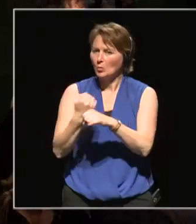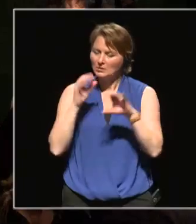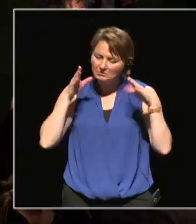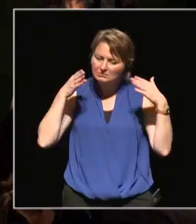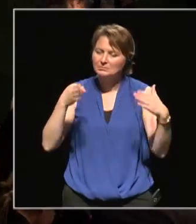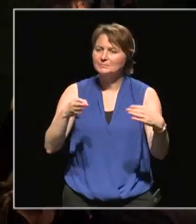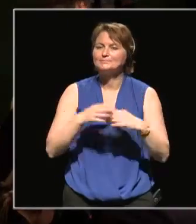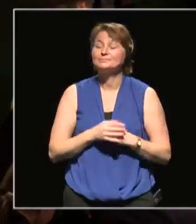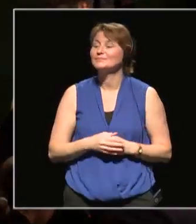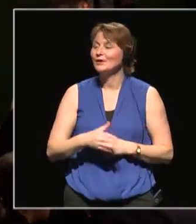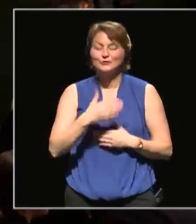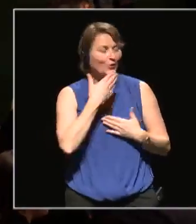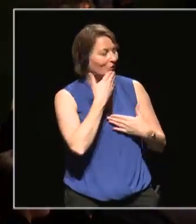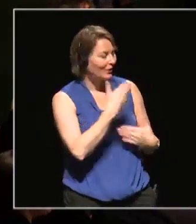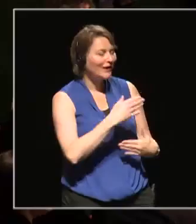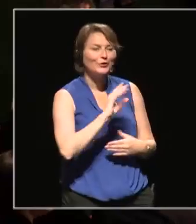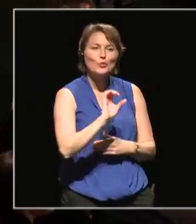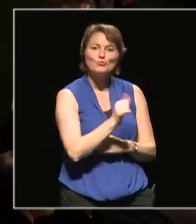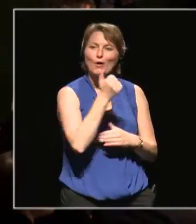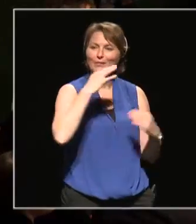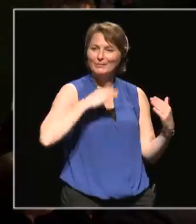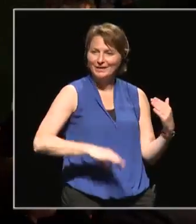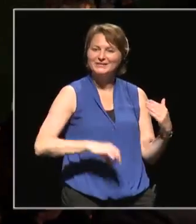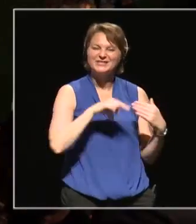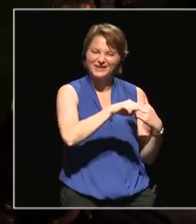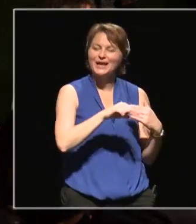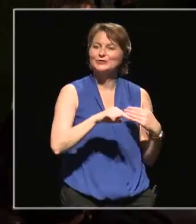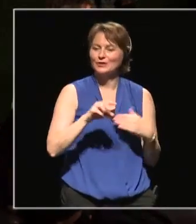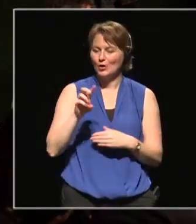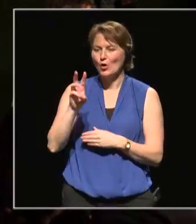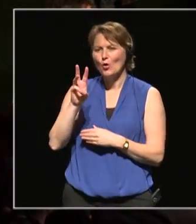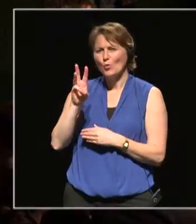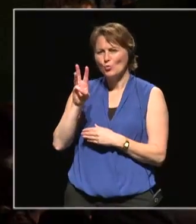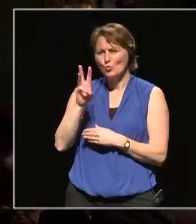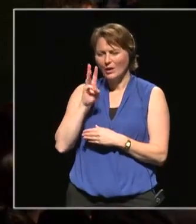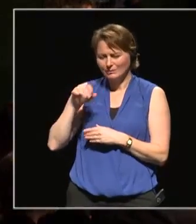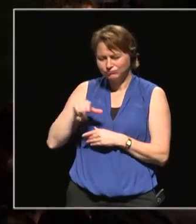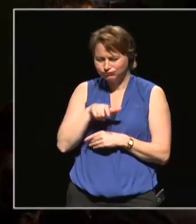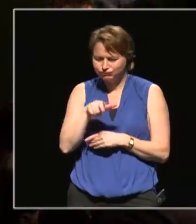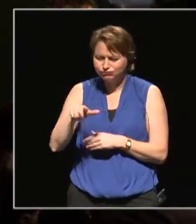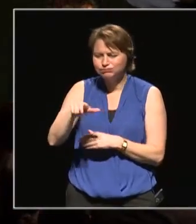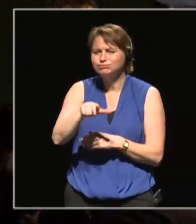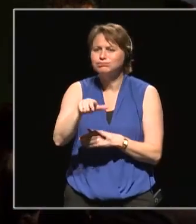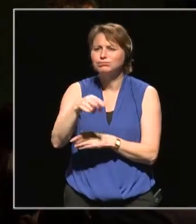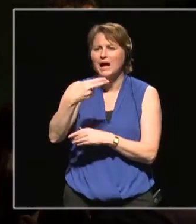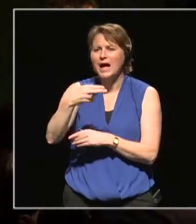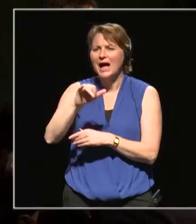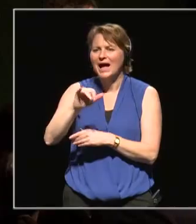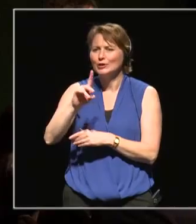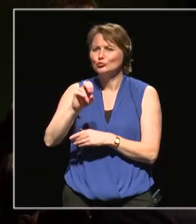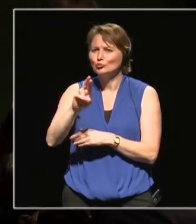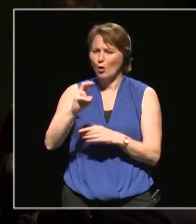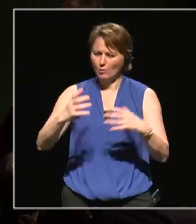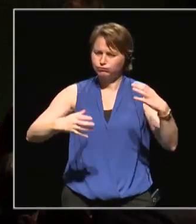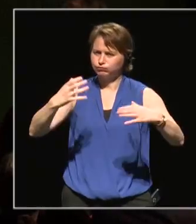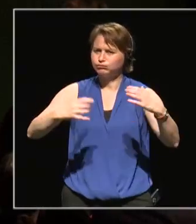you, Mr. Prime Minister, for mentioning the run-of-the-river micro-hydro plants that Bhutan has immense potential for.